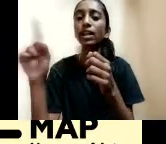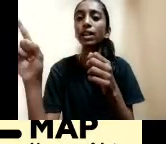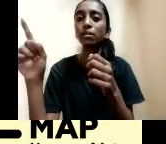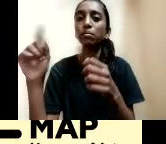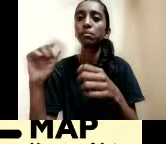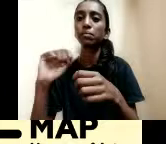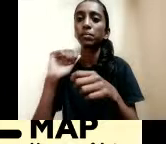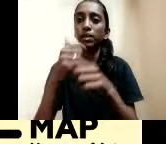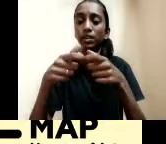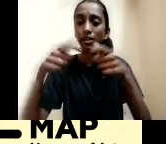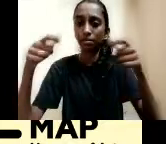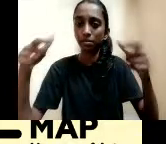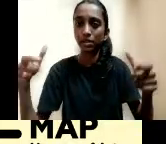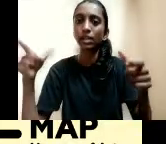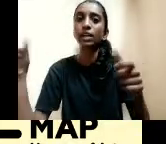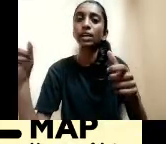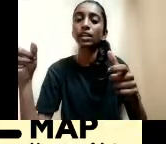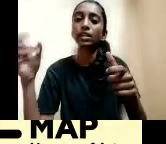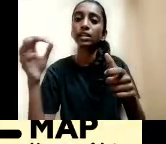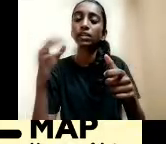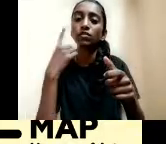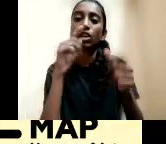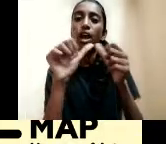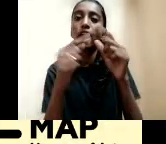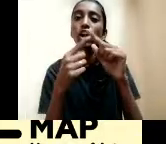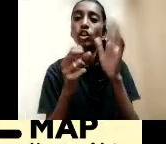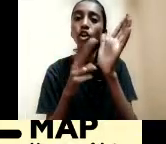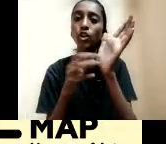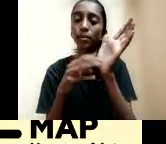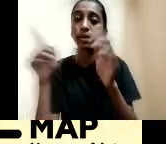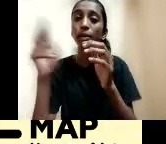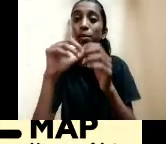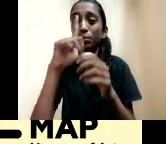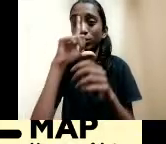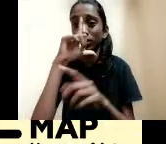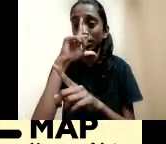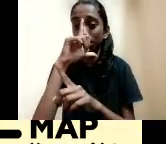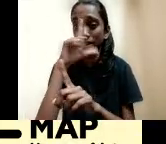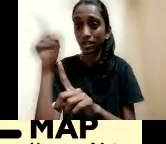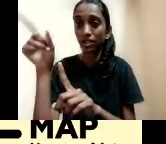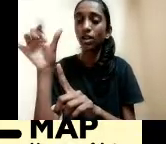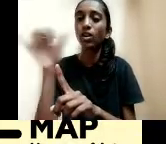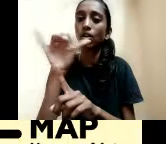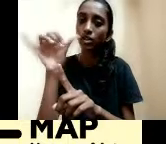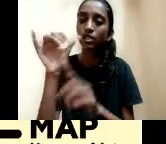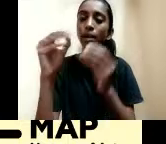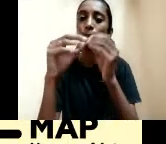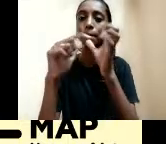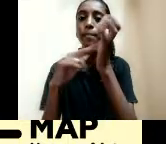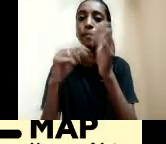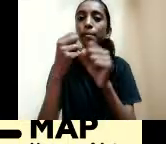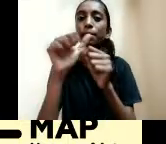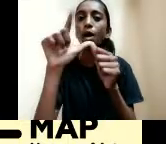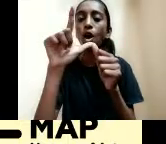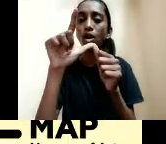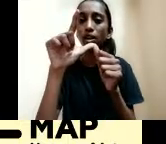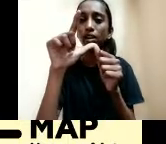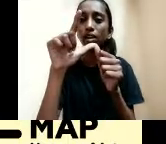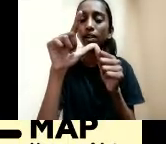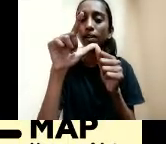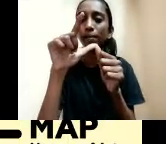claim autonomy. So Murshidabad also was the province of Bengal under the